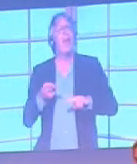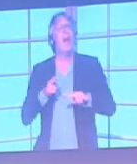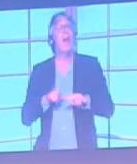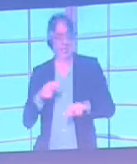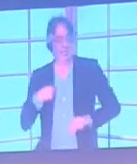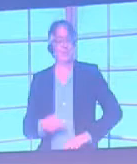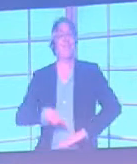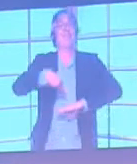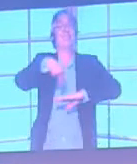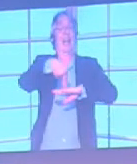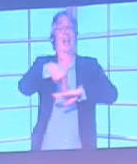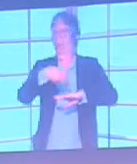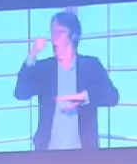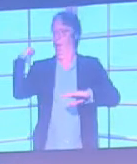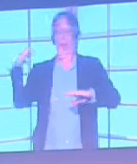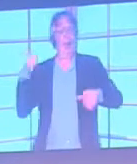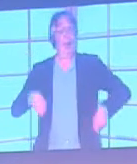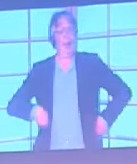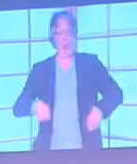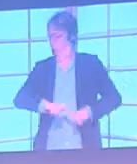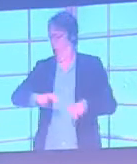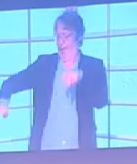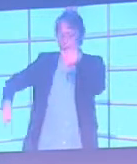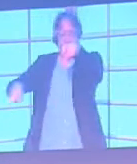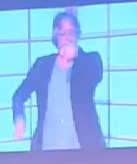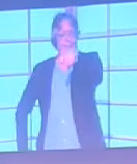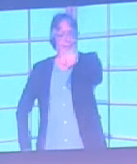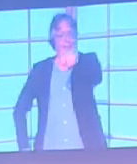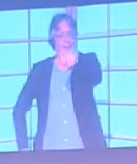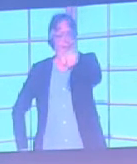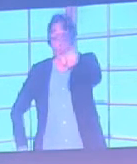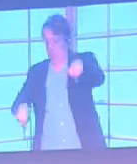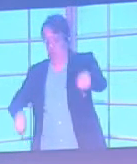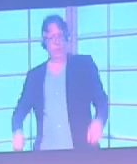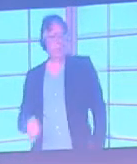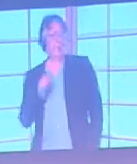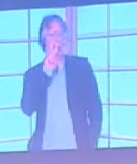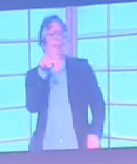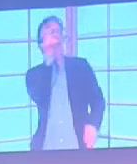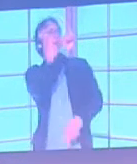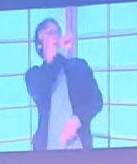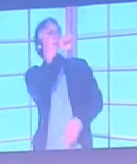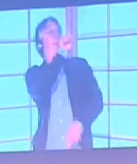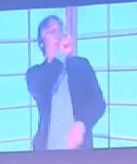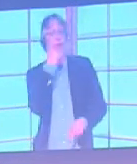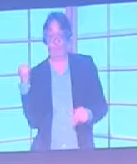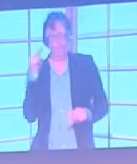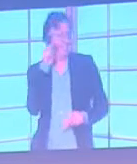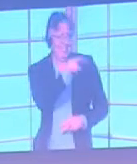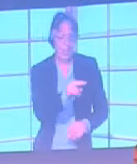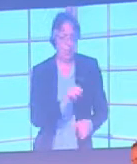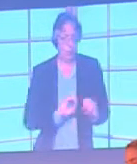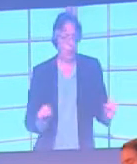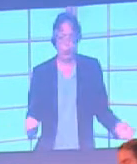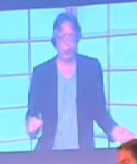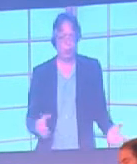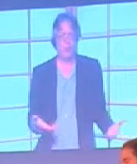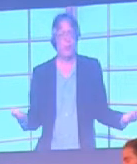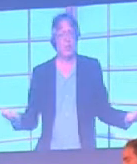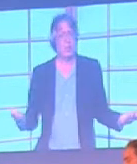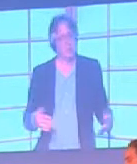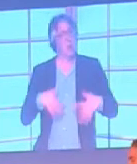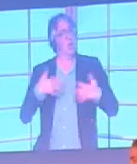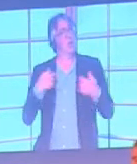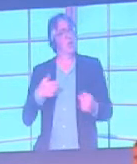or others amongst you, you would not be able to see very clearly what is happening. So how do we then work as an